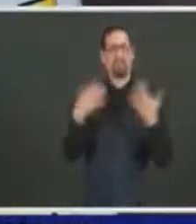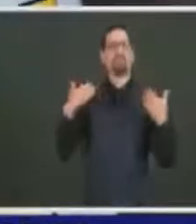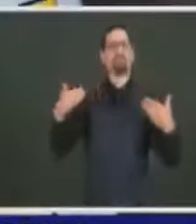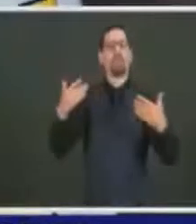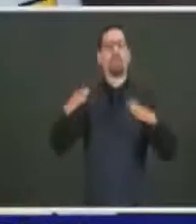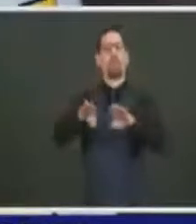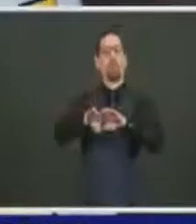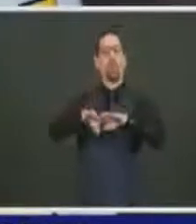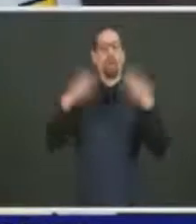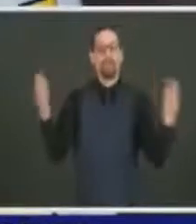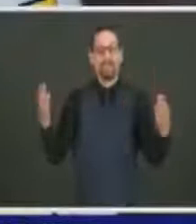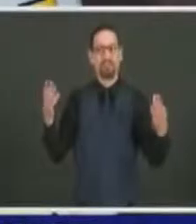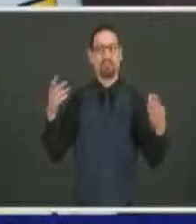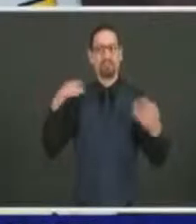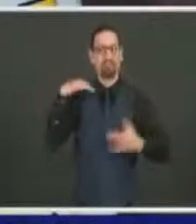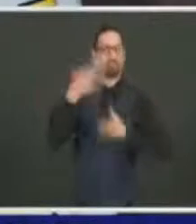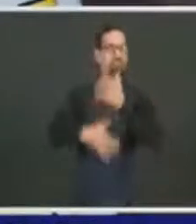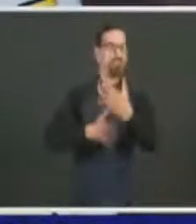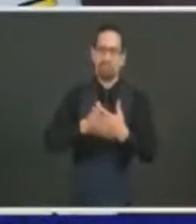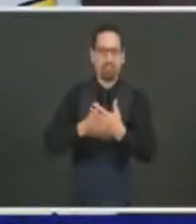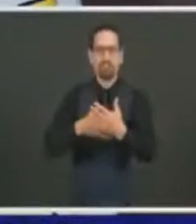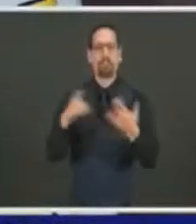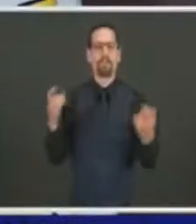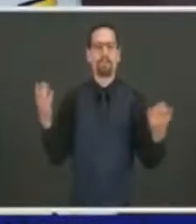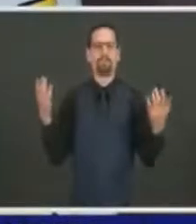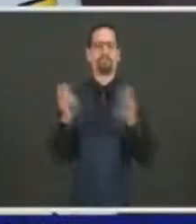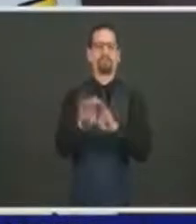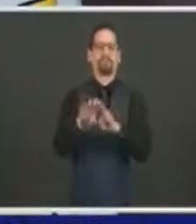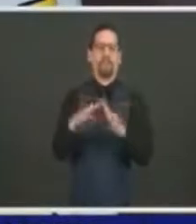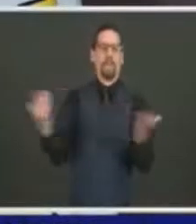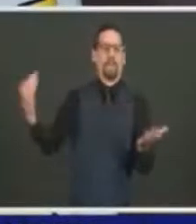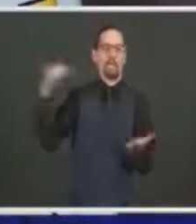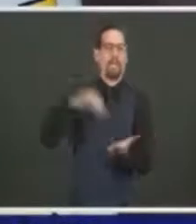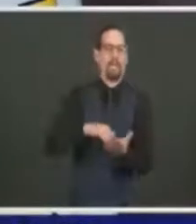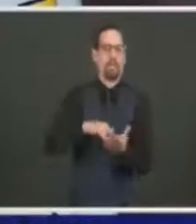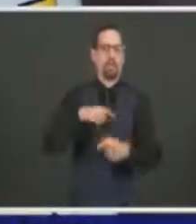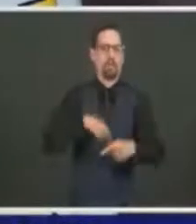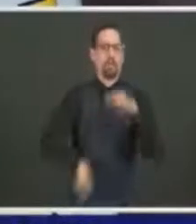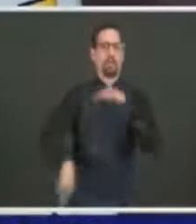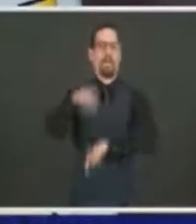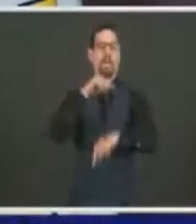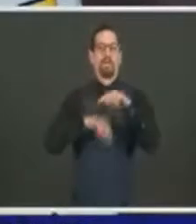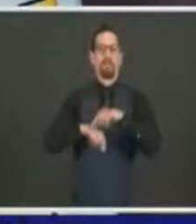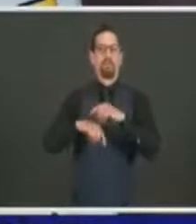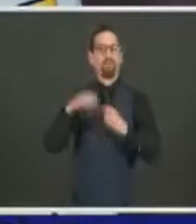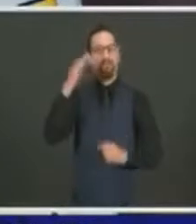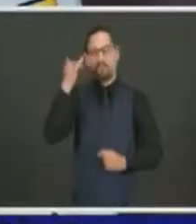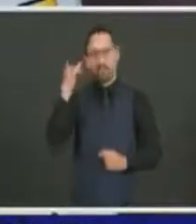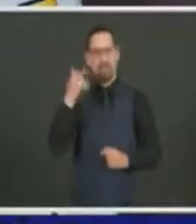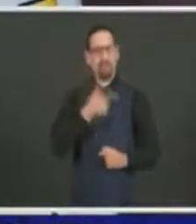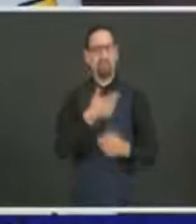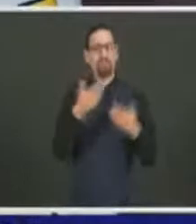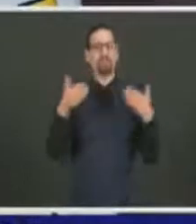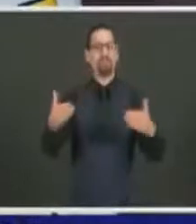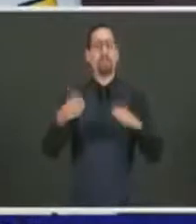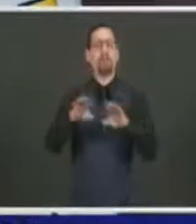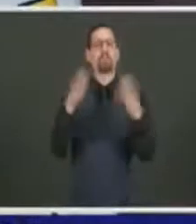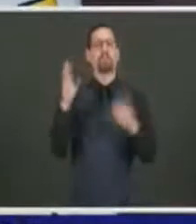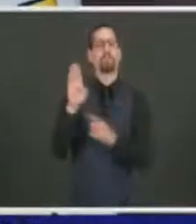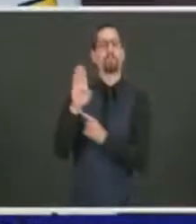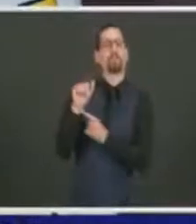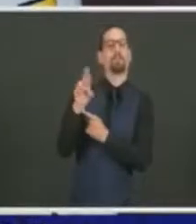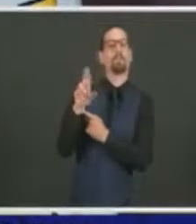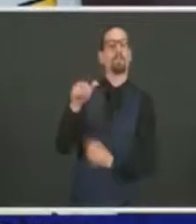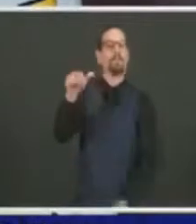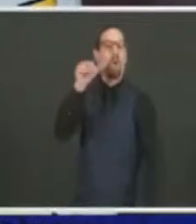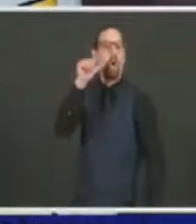again. Texas, Florida, and Los Angeles, after opening their bars, have now closed